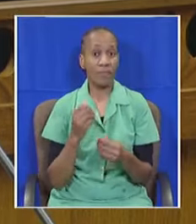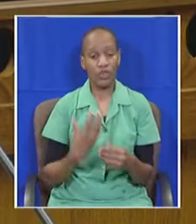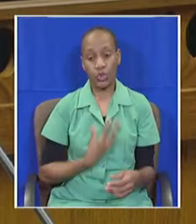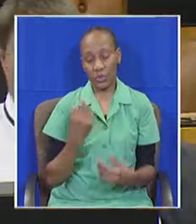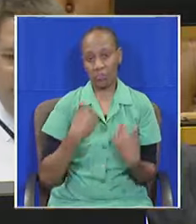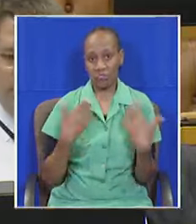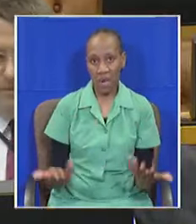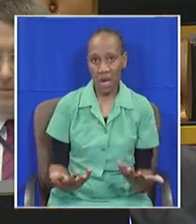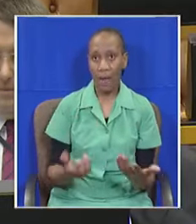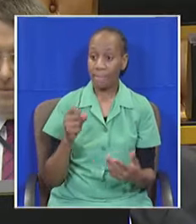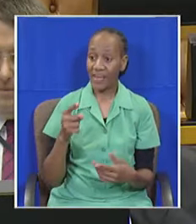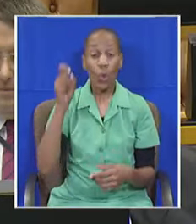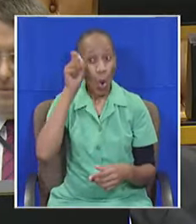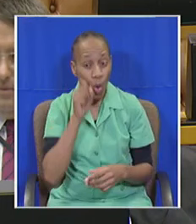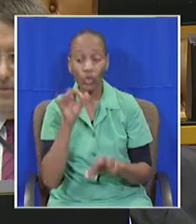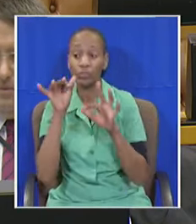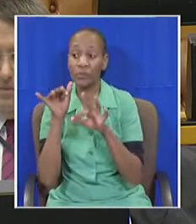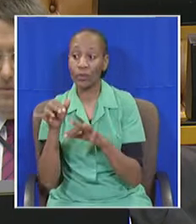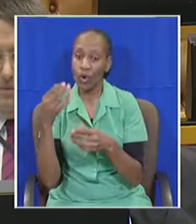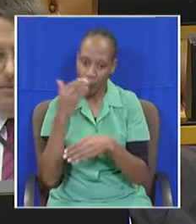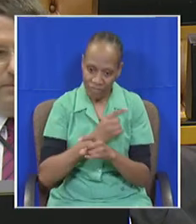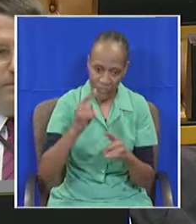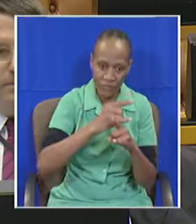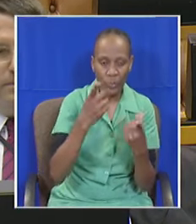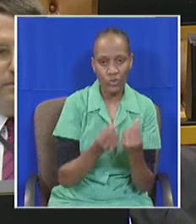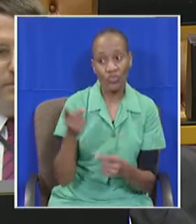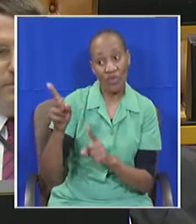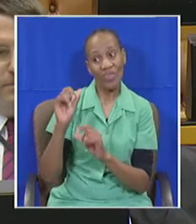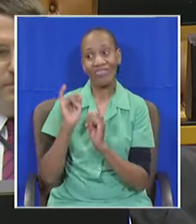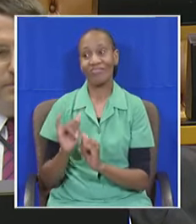very progressive old people who are sitting on this house.